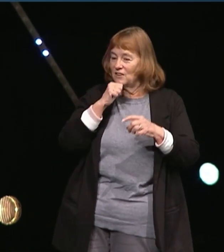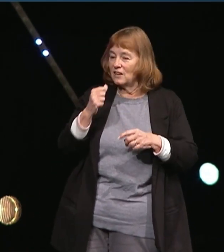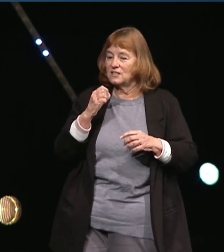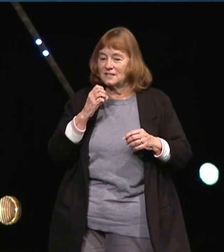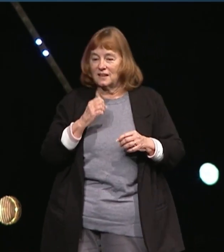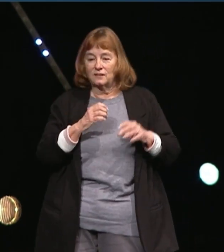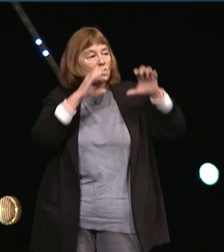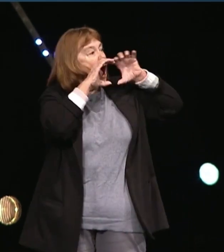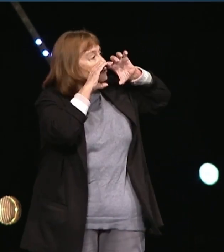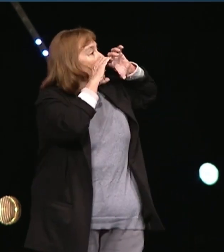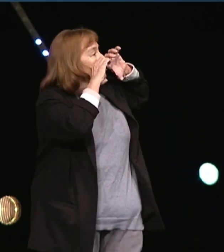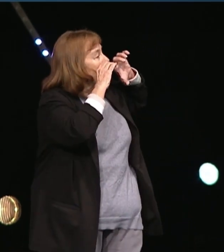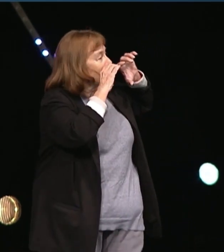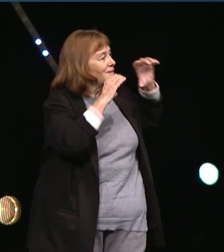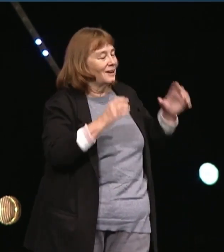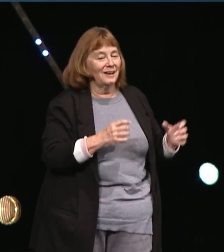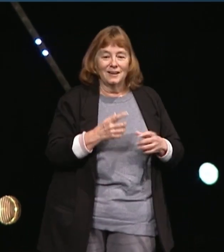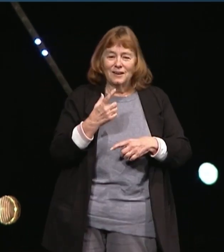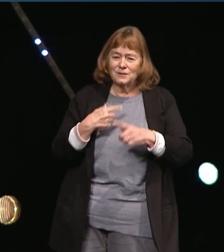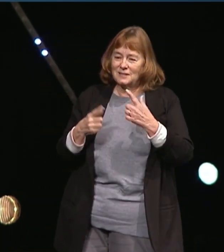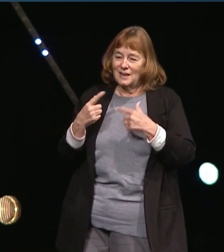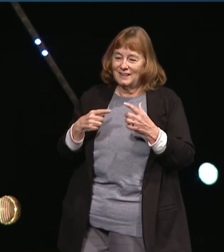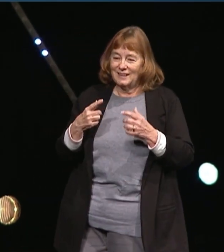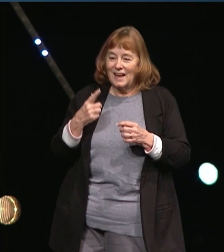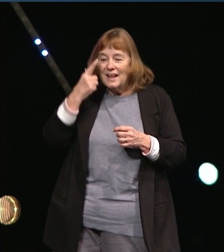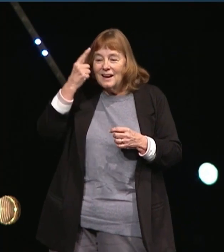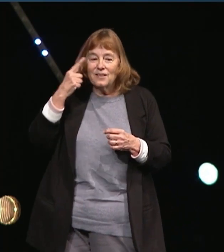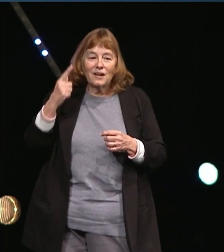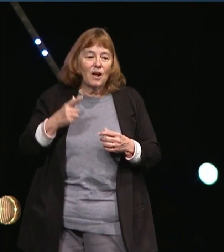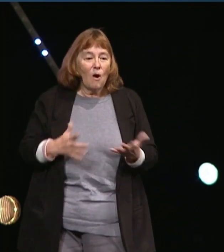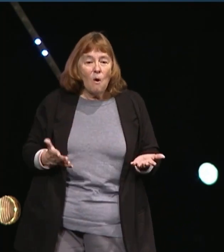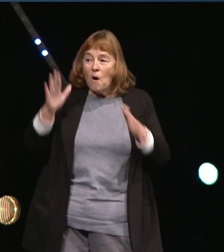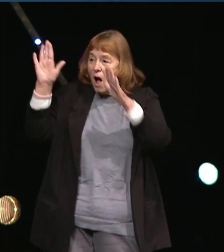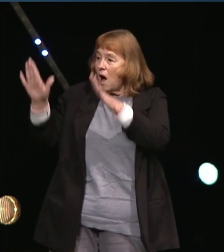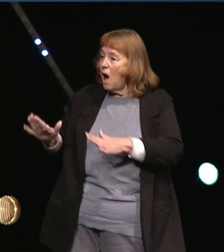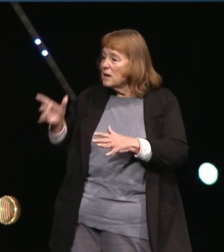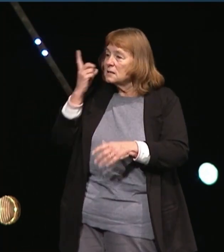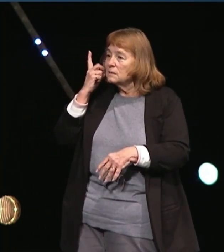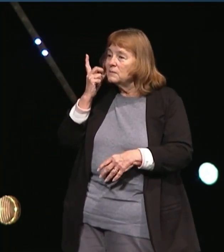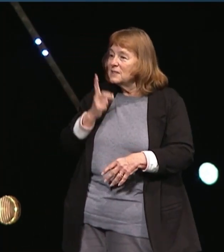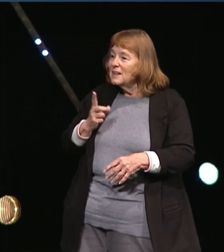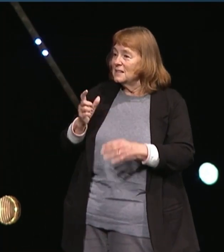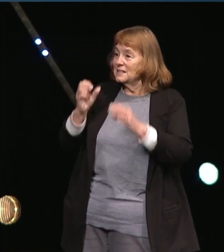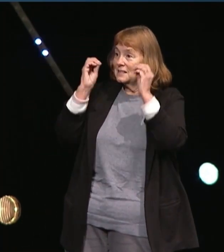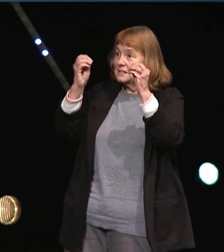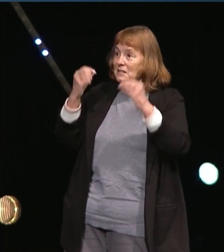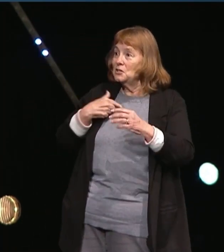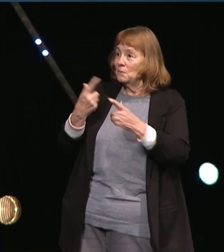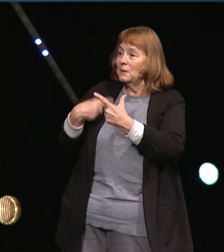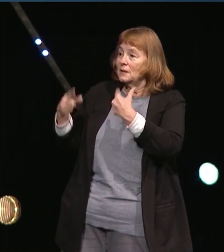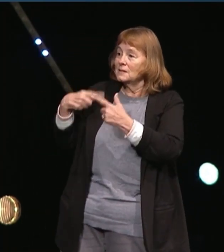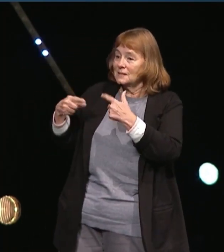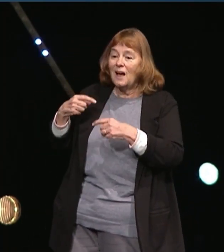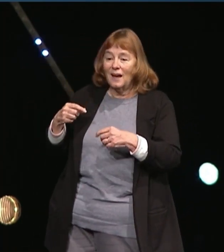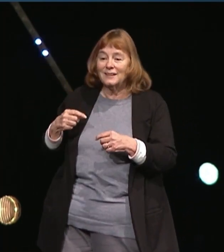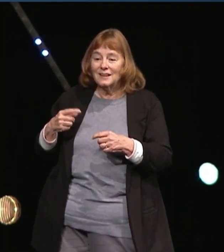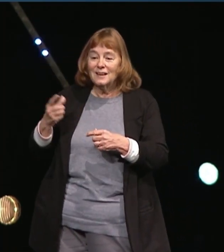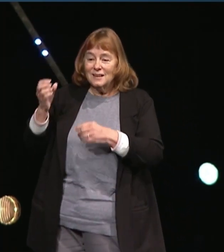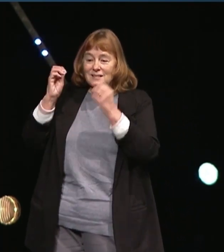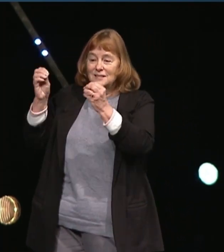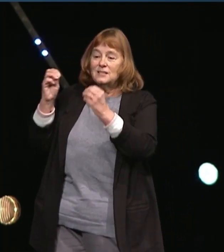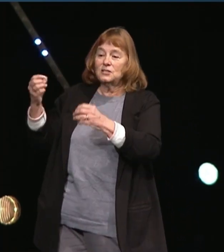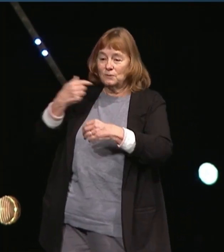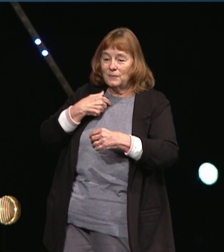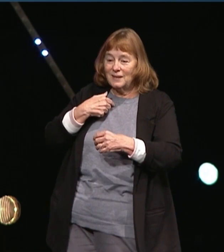speaking to me also with his hands. And I thought to myself for a moment, how awesome. Ever the teacher, he is kind of teaching me